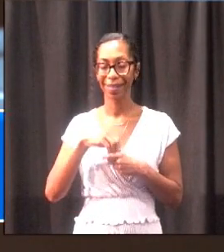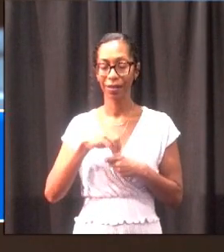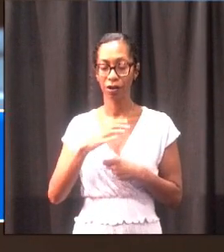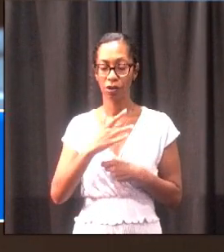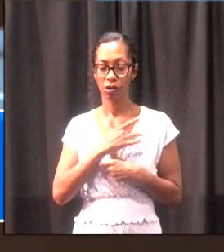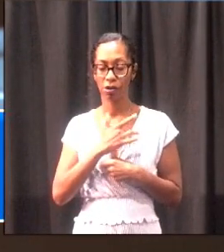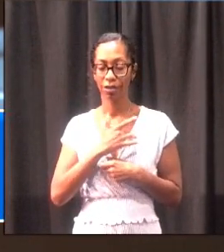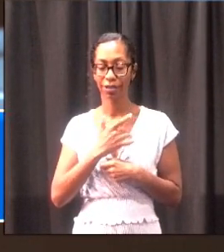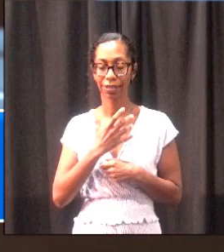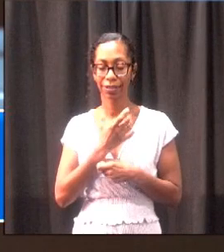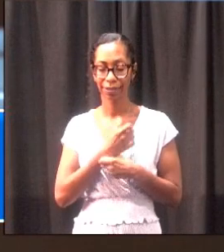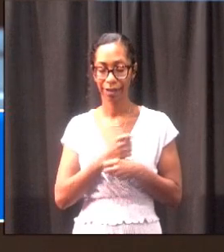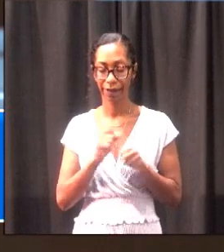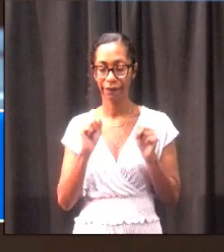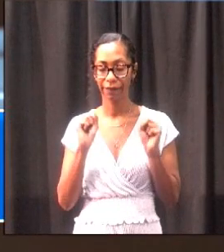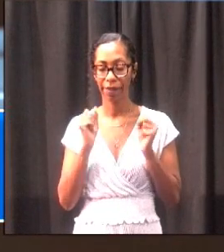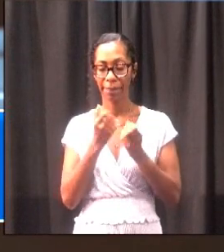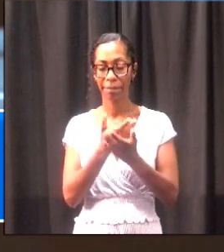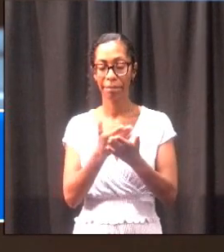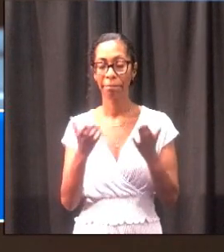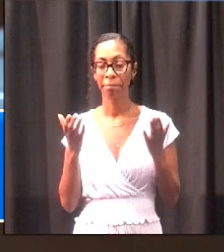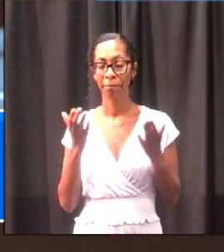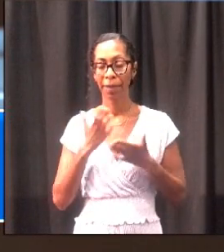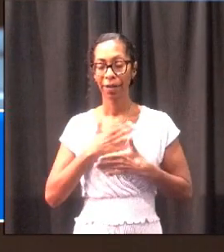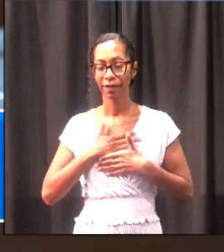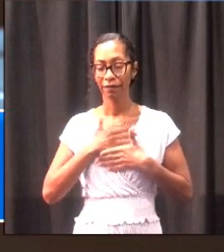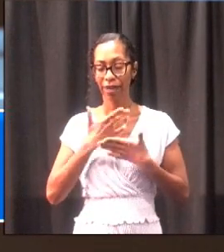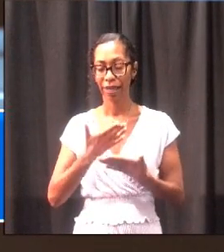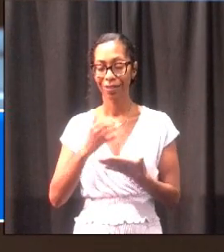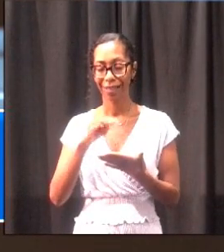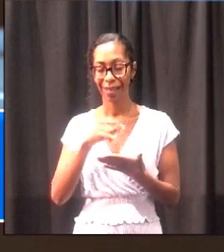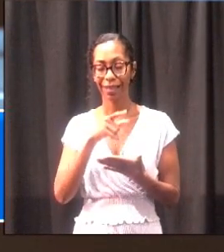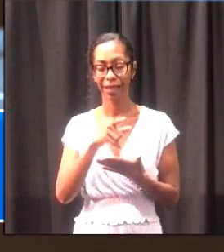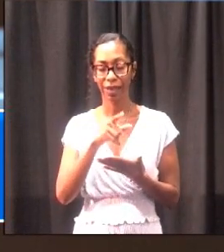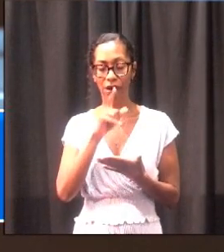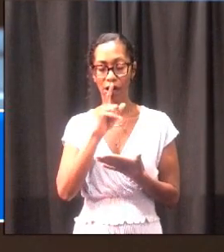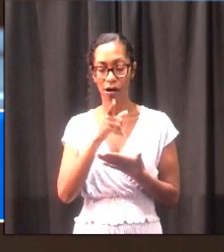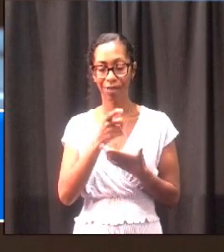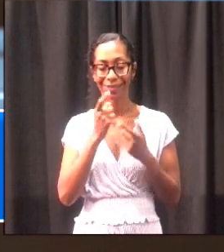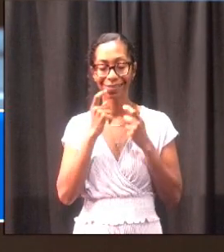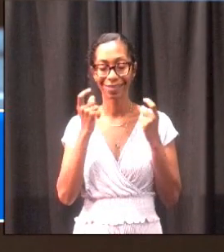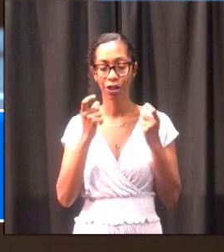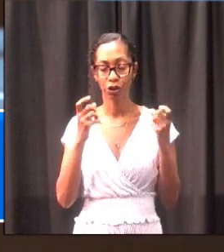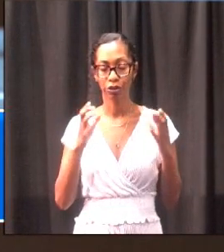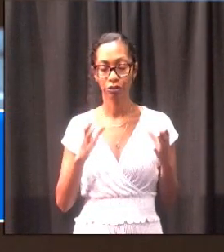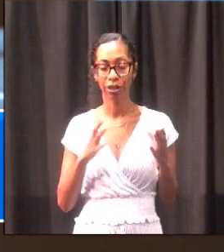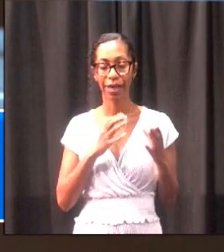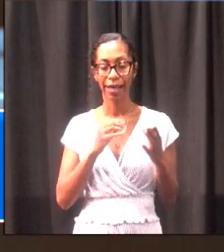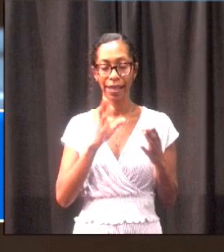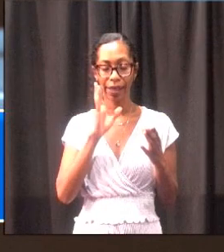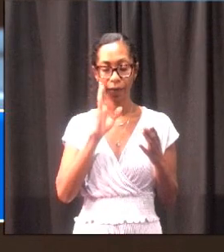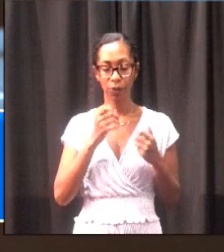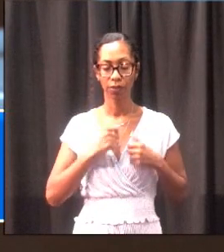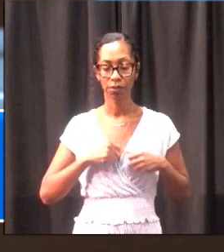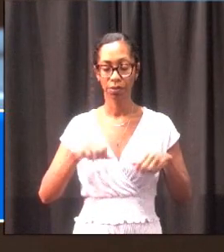them, make a confession that they are a sinner, and that they give their life to you